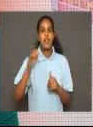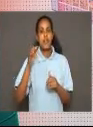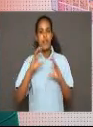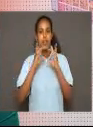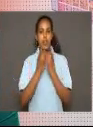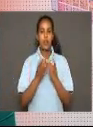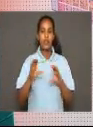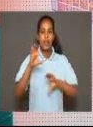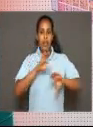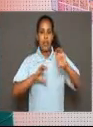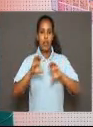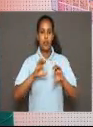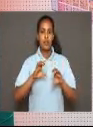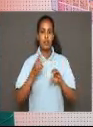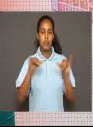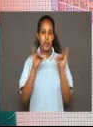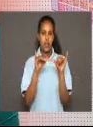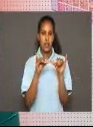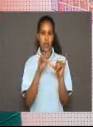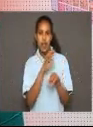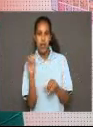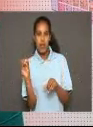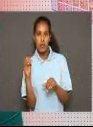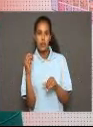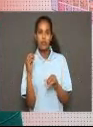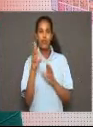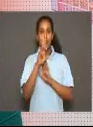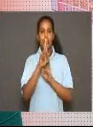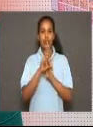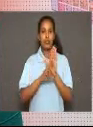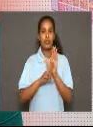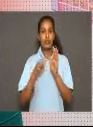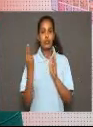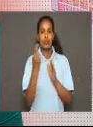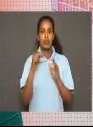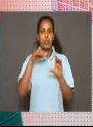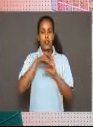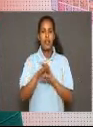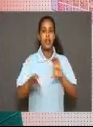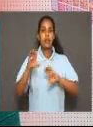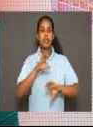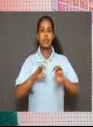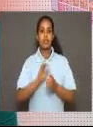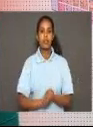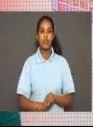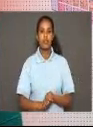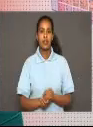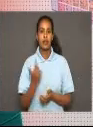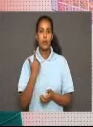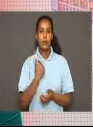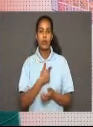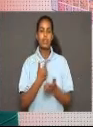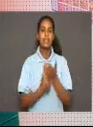chemistry, the measurements and units used in chemistry, as we